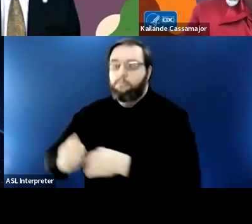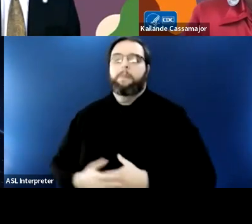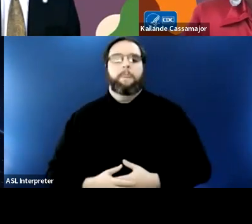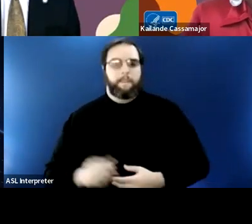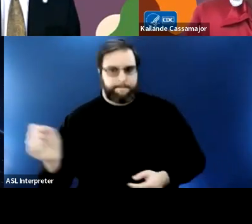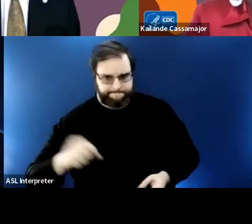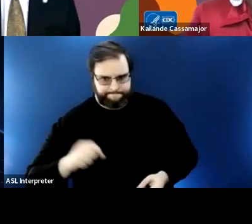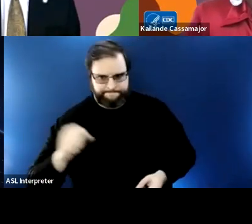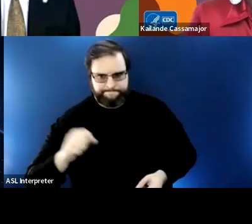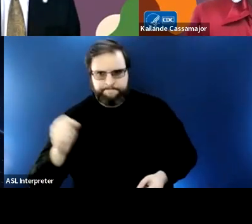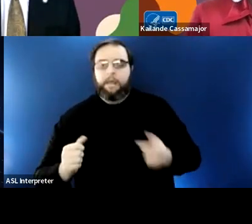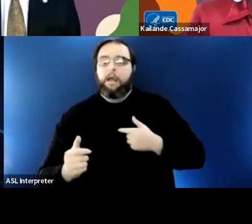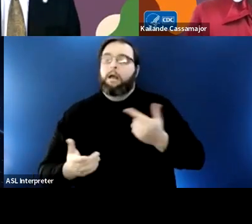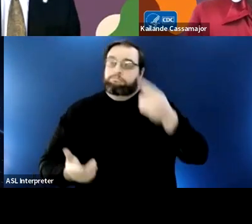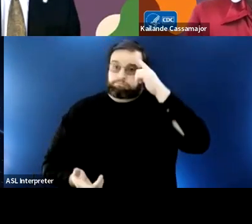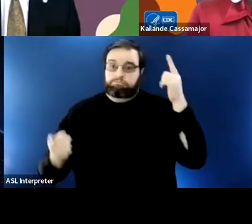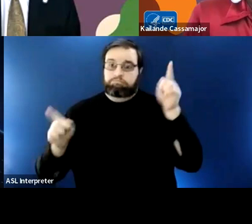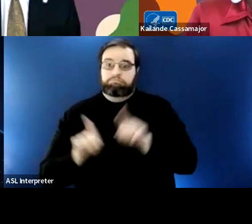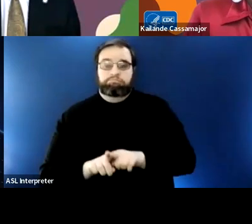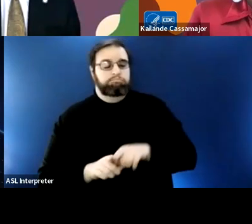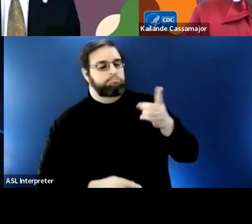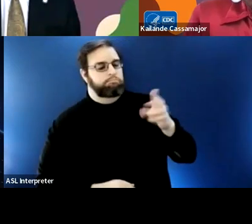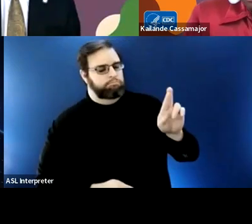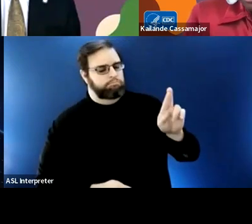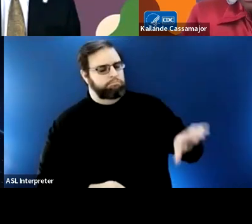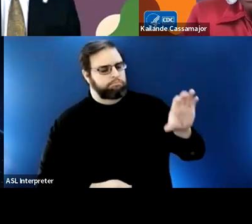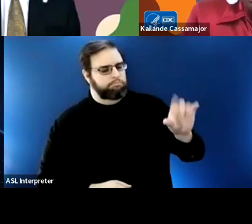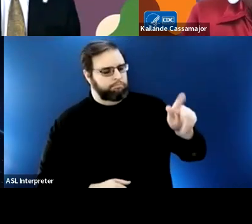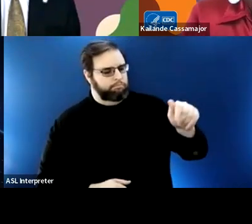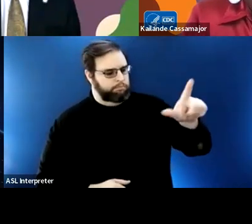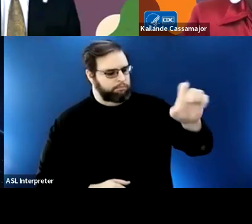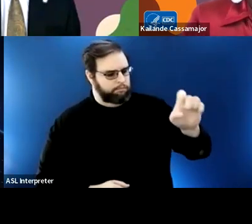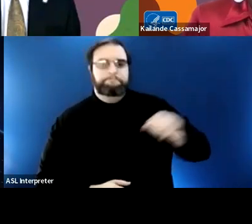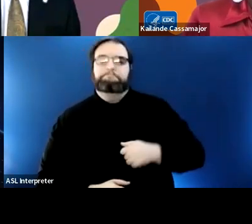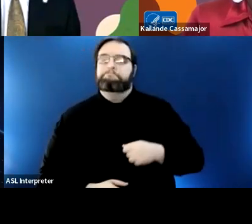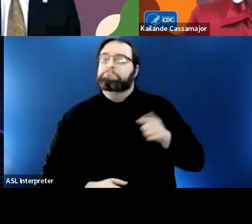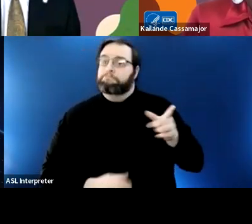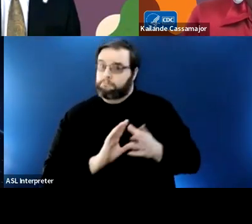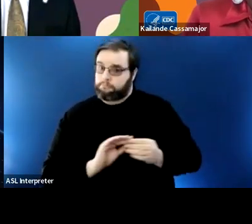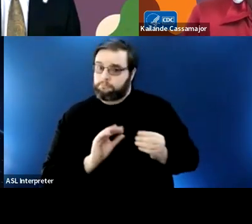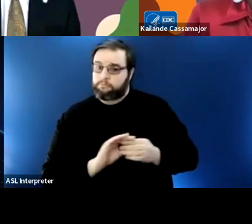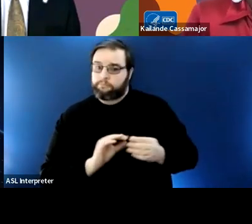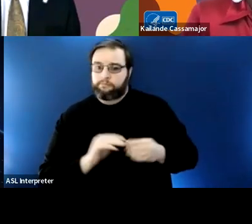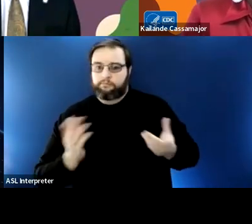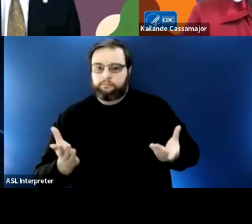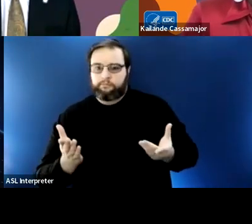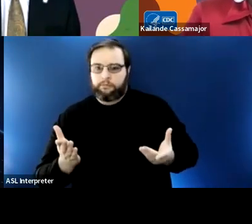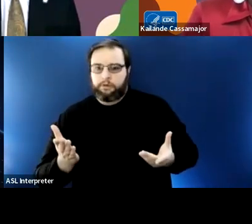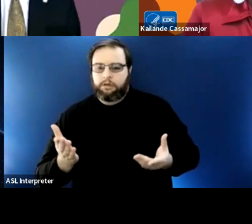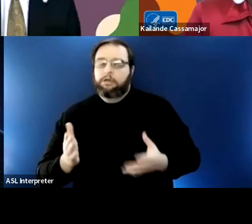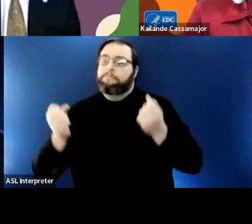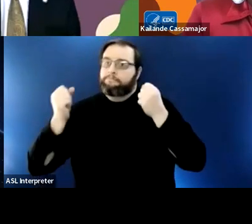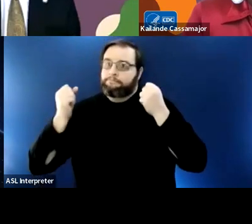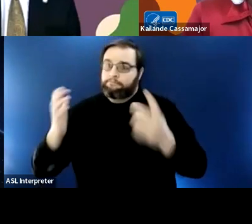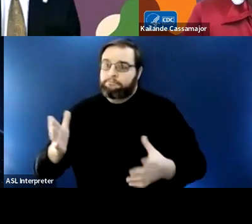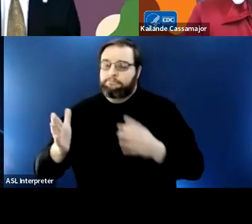Yes, I agree with what Dr. Carlisle mentioned, and he mentioned this list that students would be